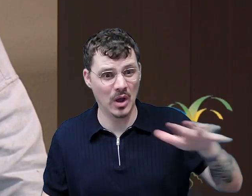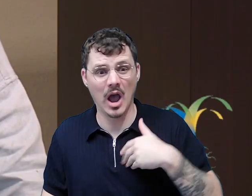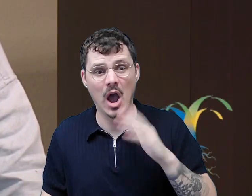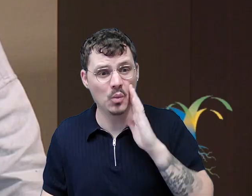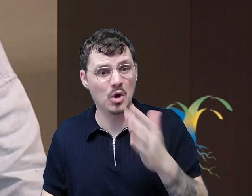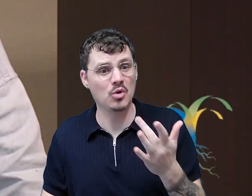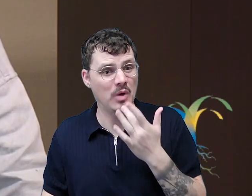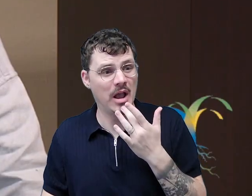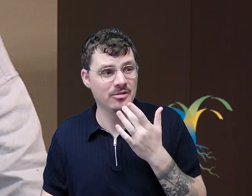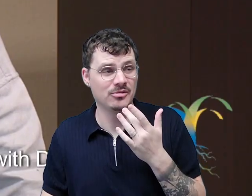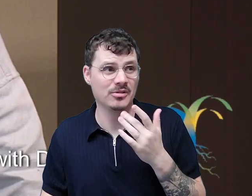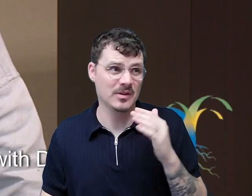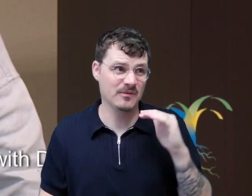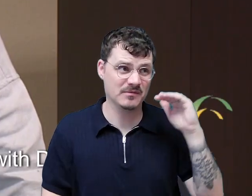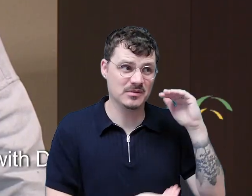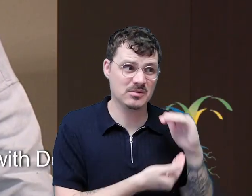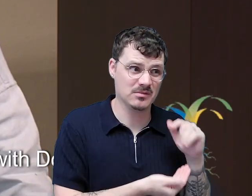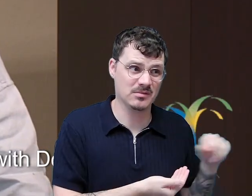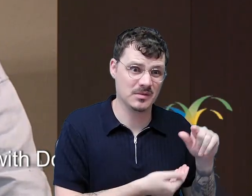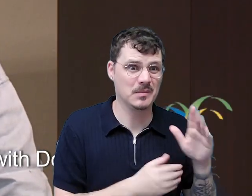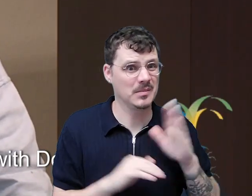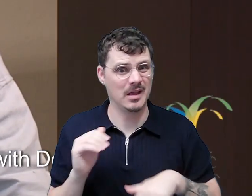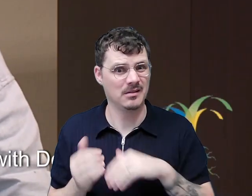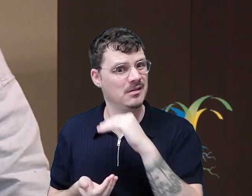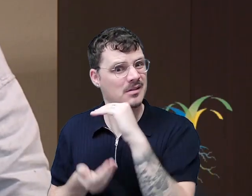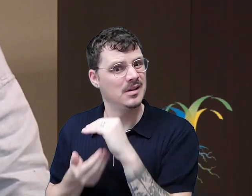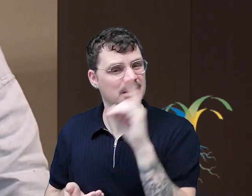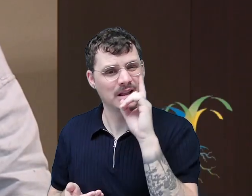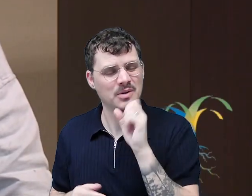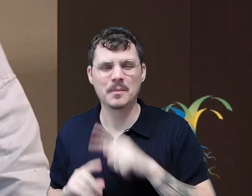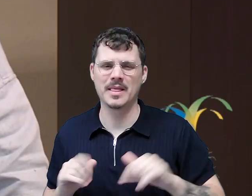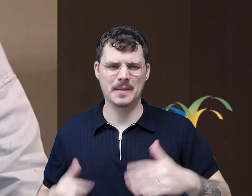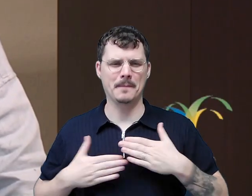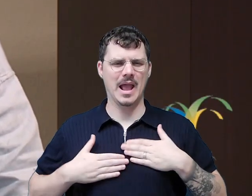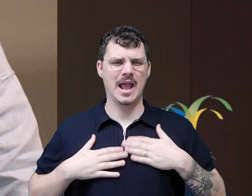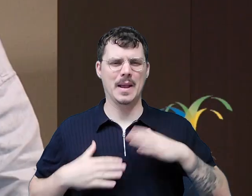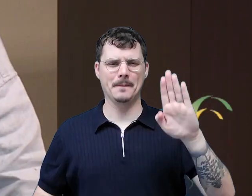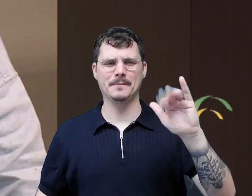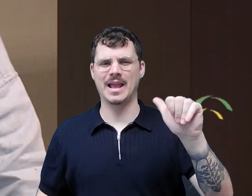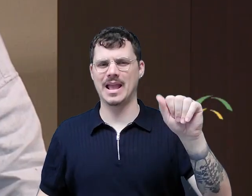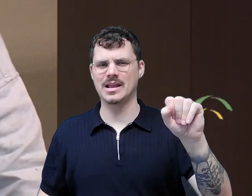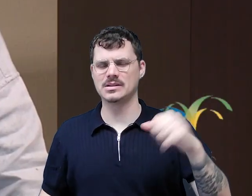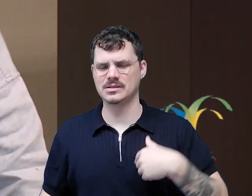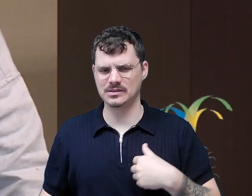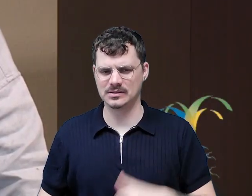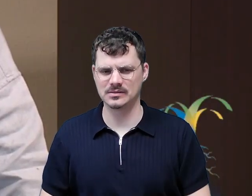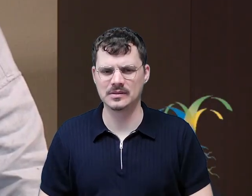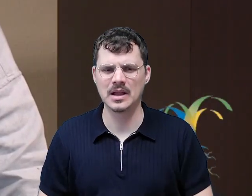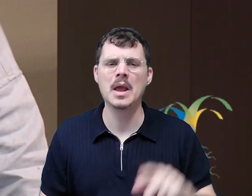I'd rather have fewer of them and way more people with Down syndrome. But that's my bias.